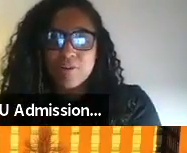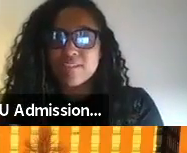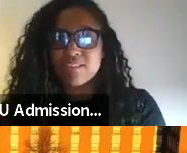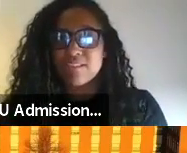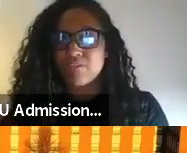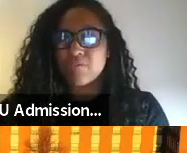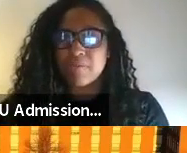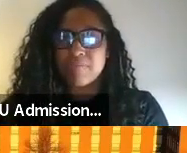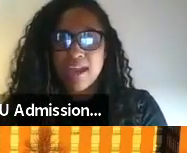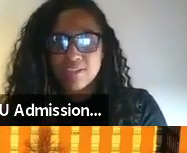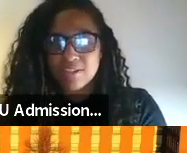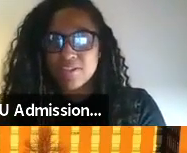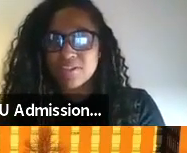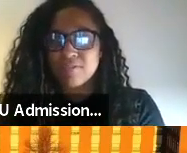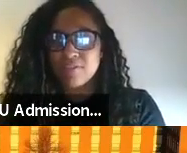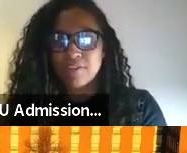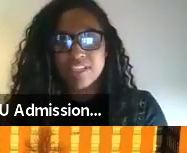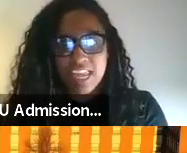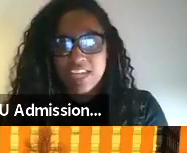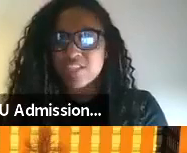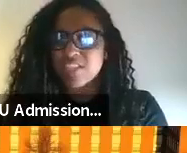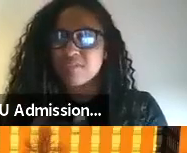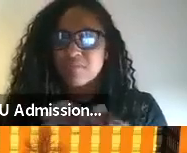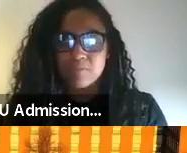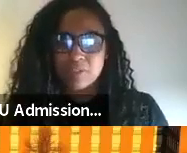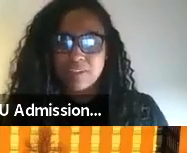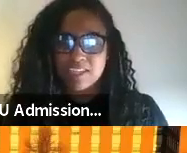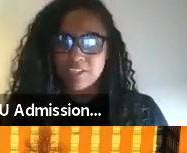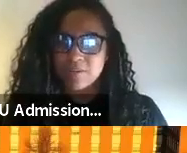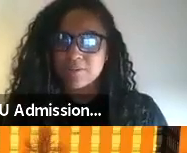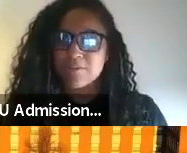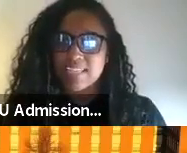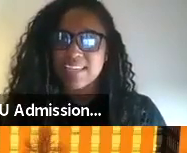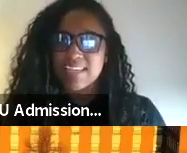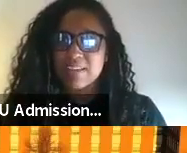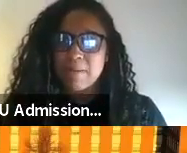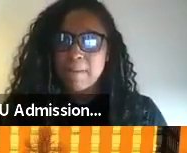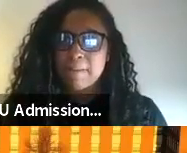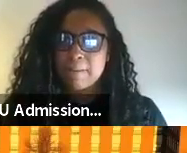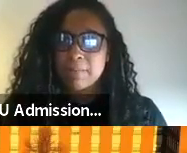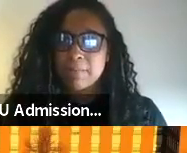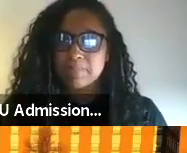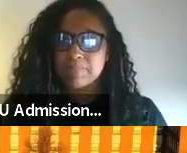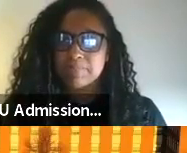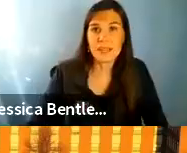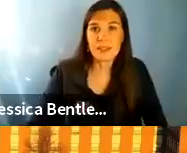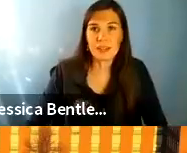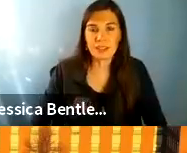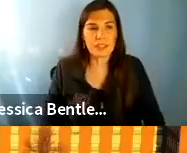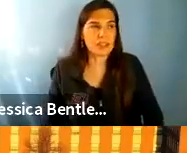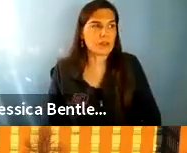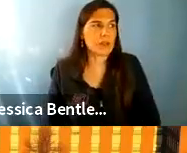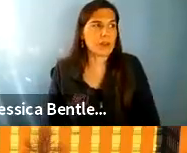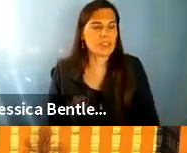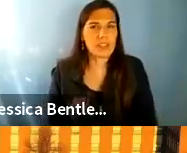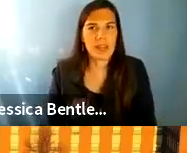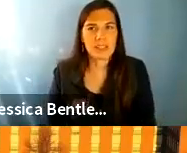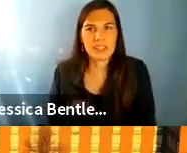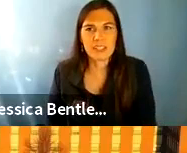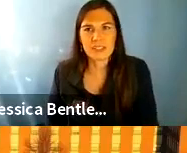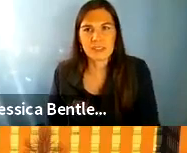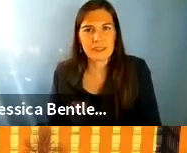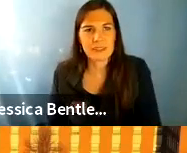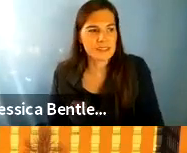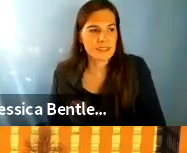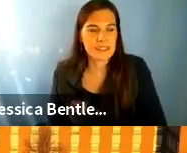to progress to a master's, further education? What do they do usually? So that's actually a great question. I